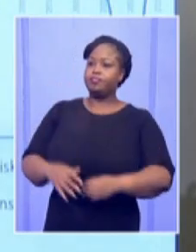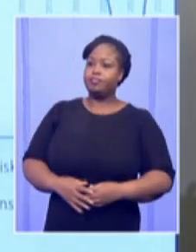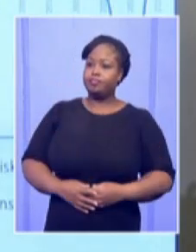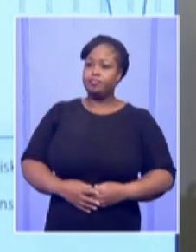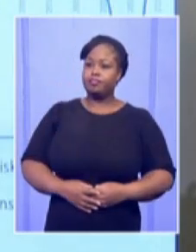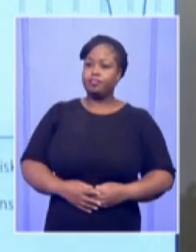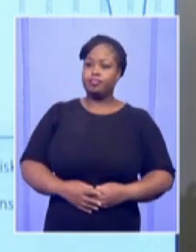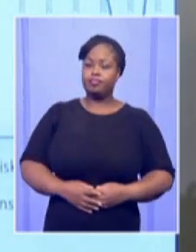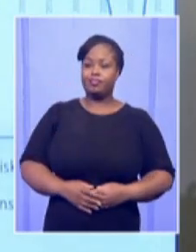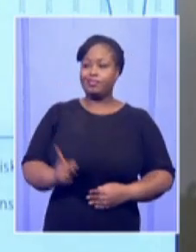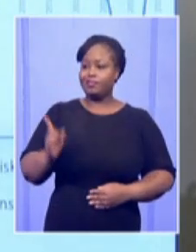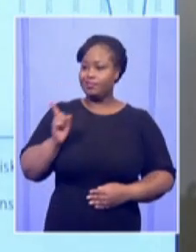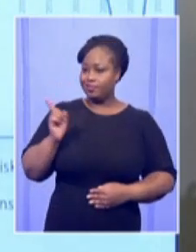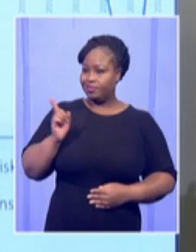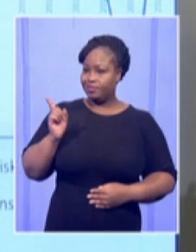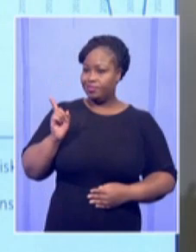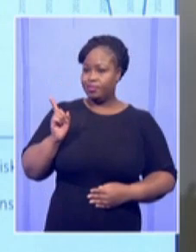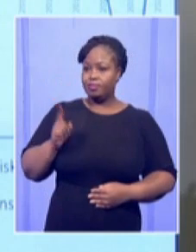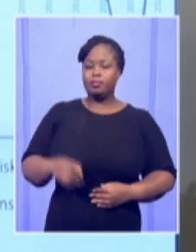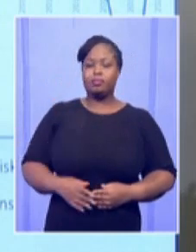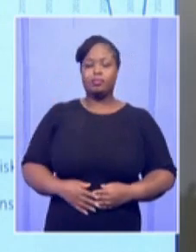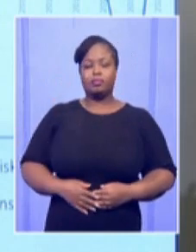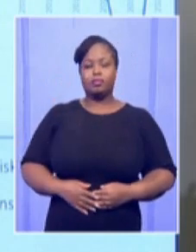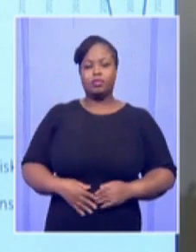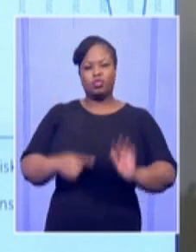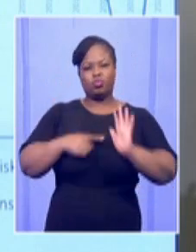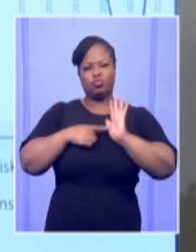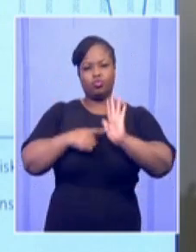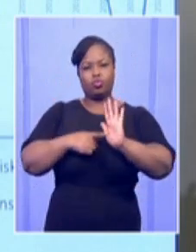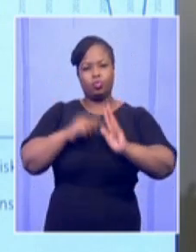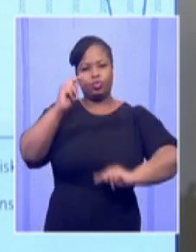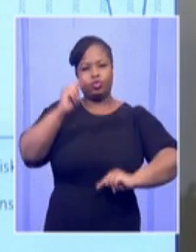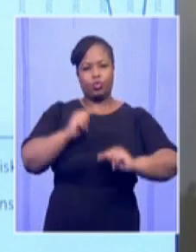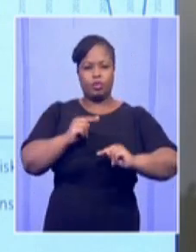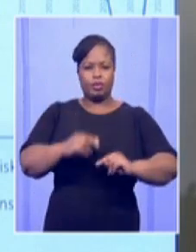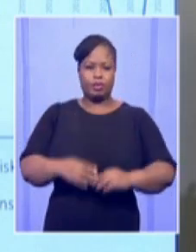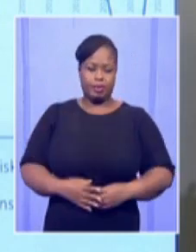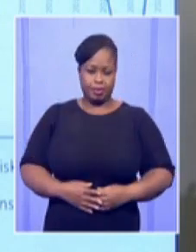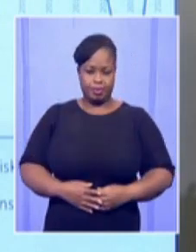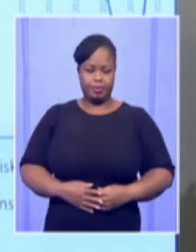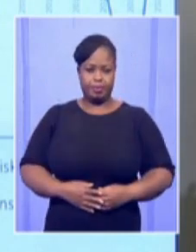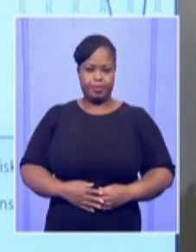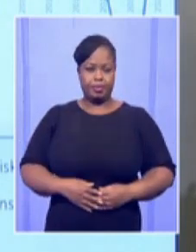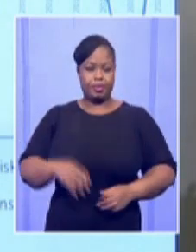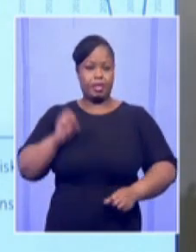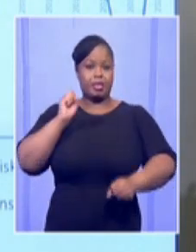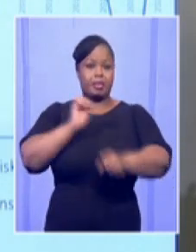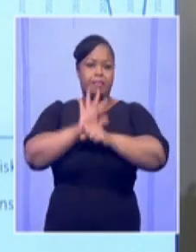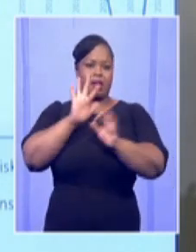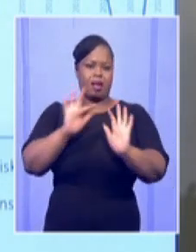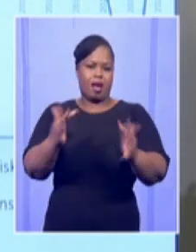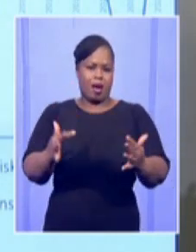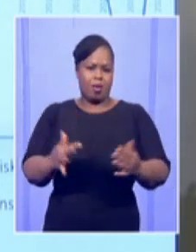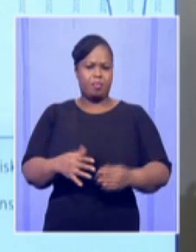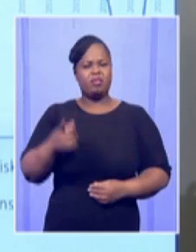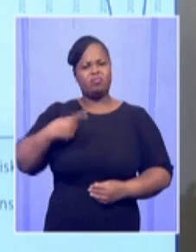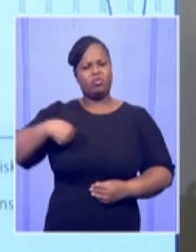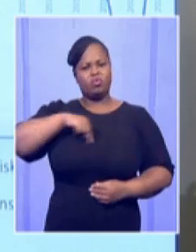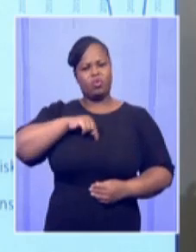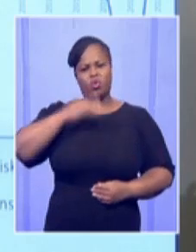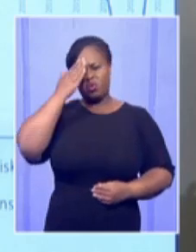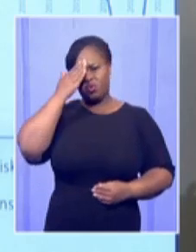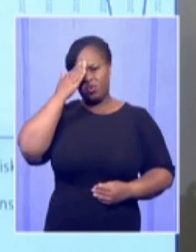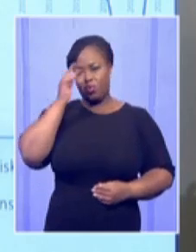Just here to highlight in short the overview of the impact. You would all know that whereas this started